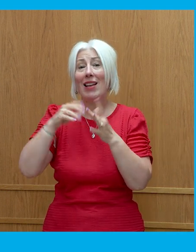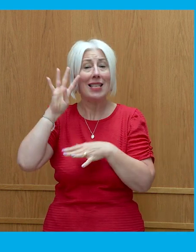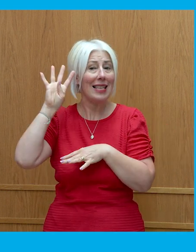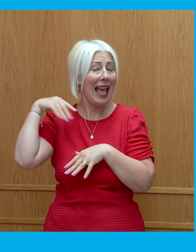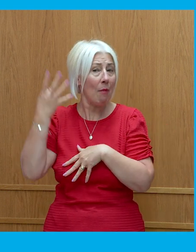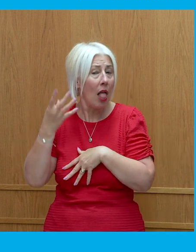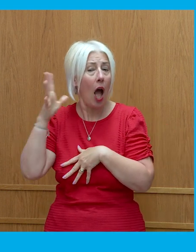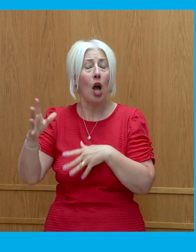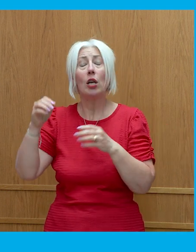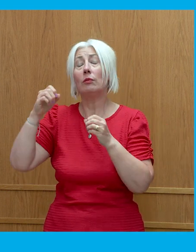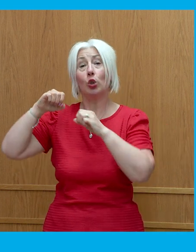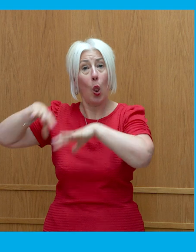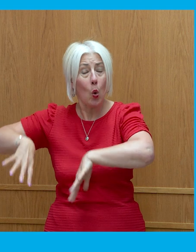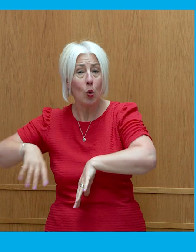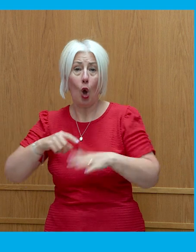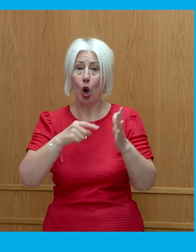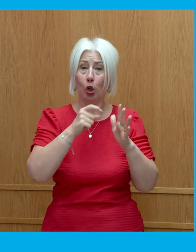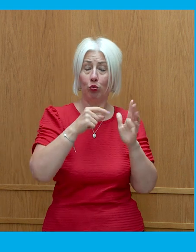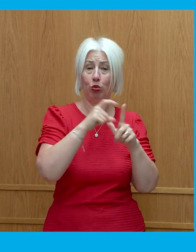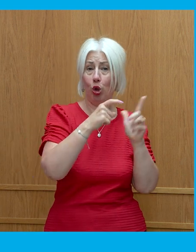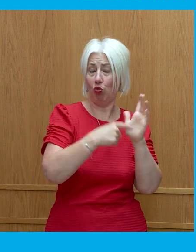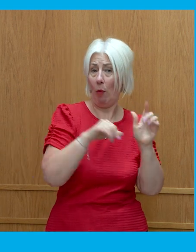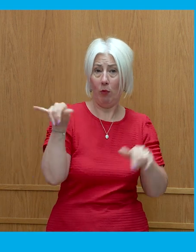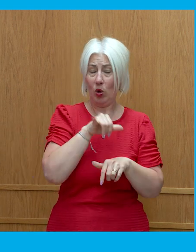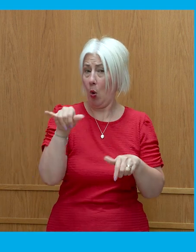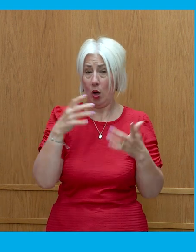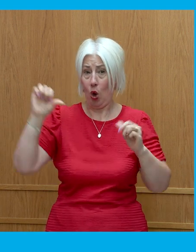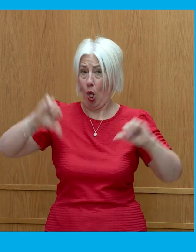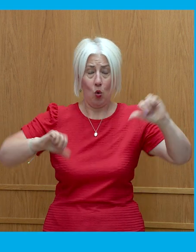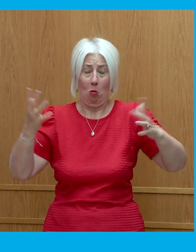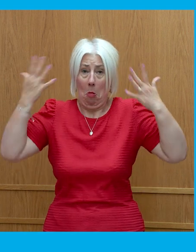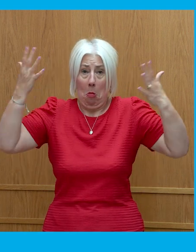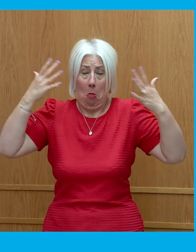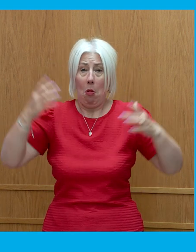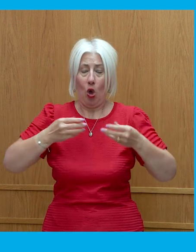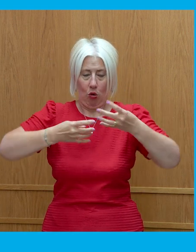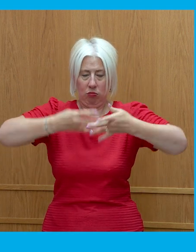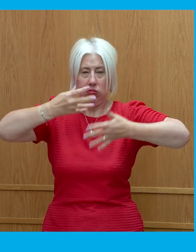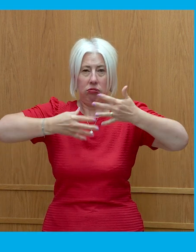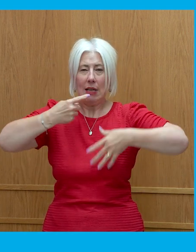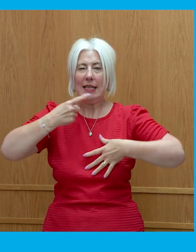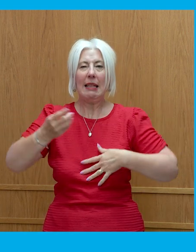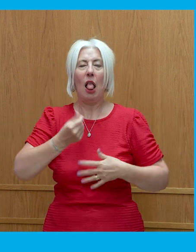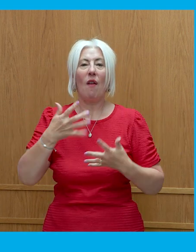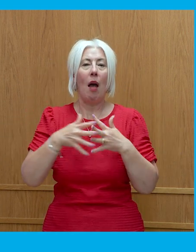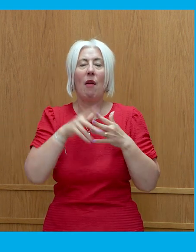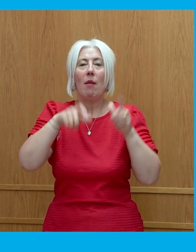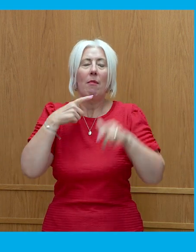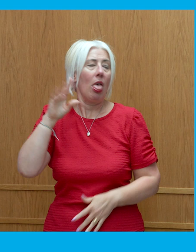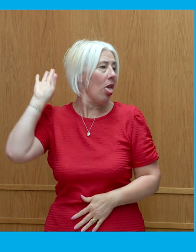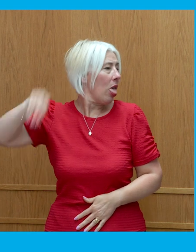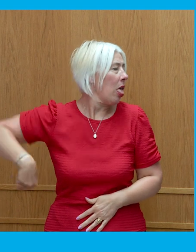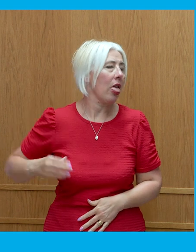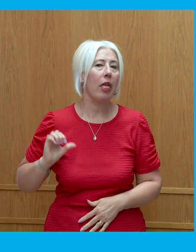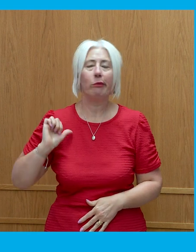been re-energized because previously the polls did suggest that a lot of Americans were just not enthused about this election.